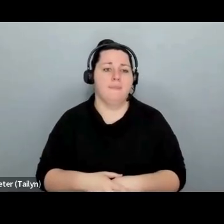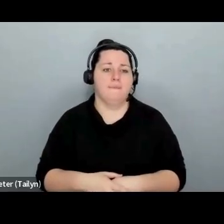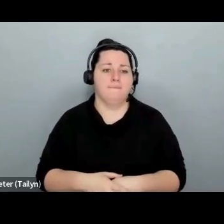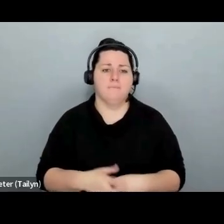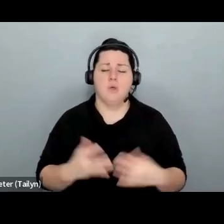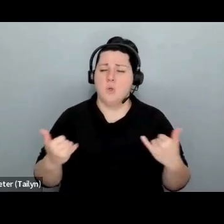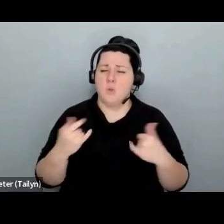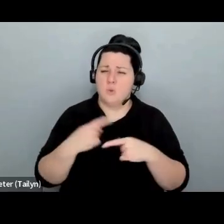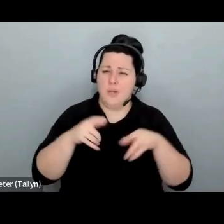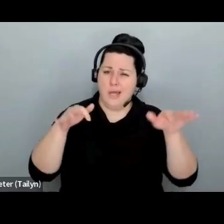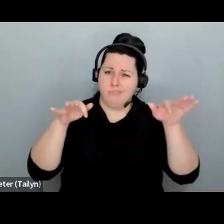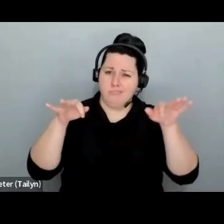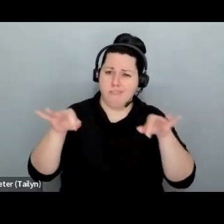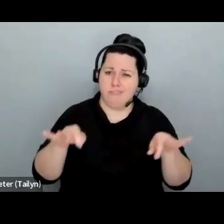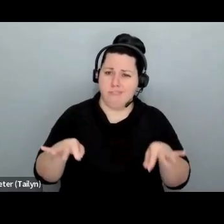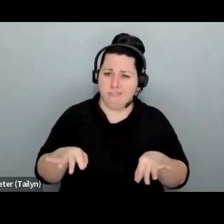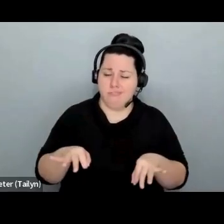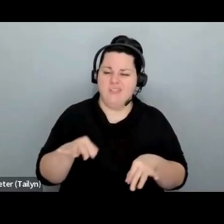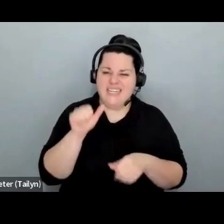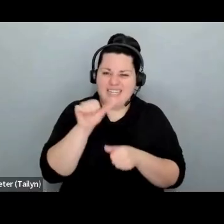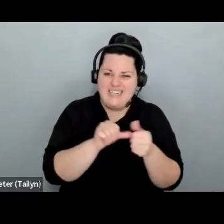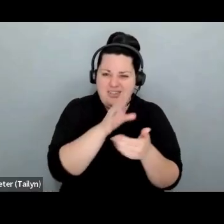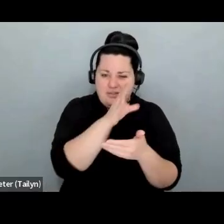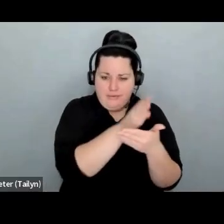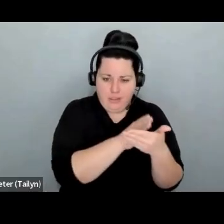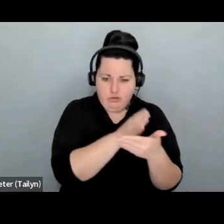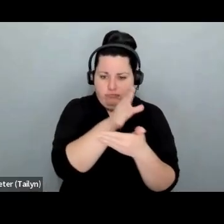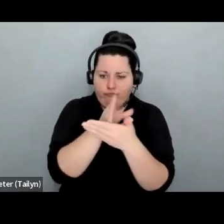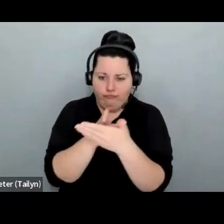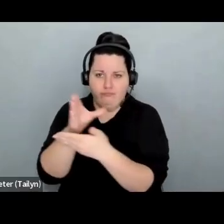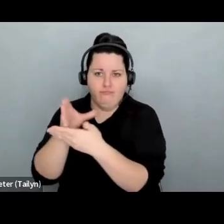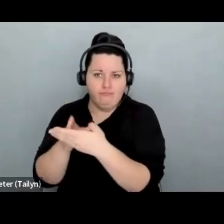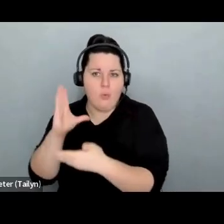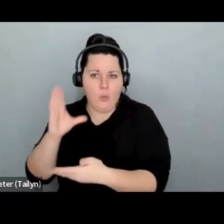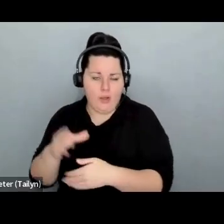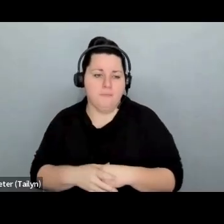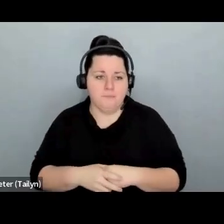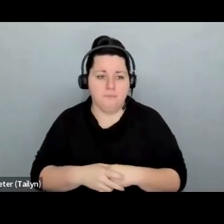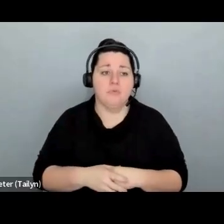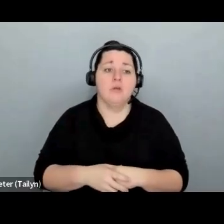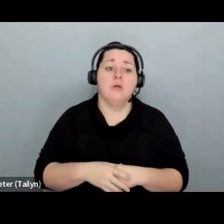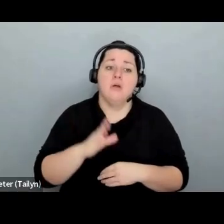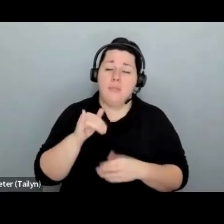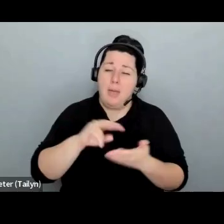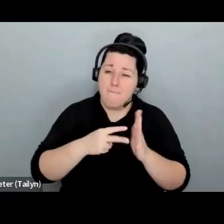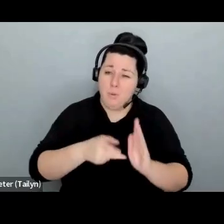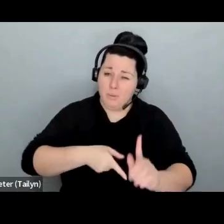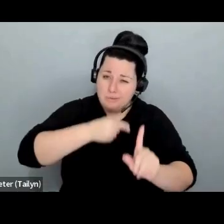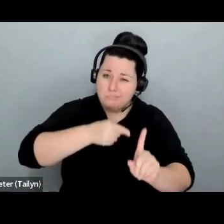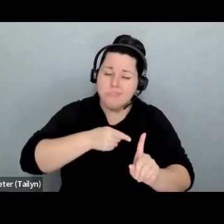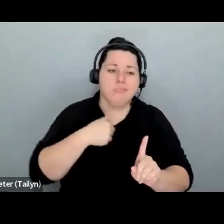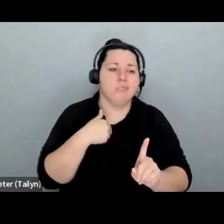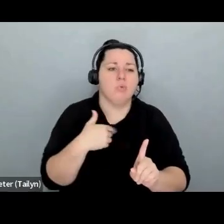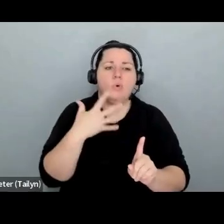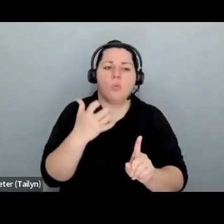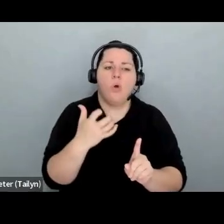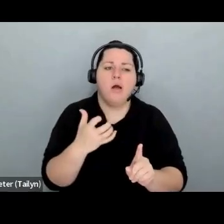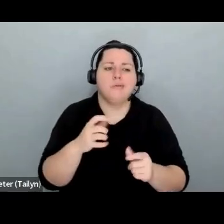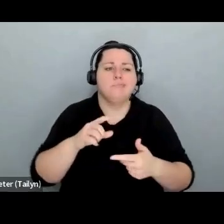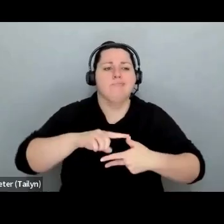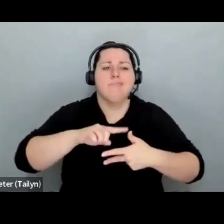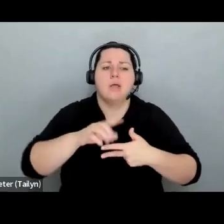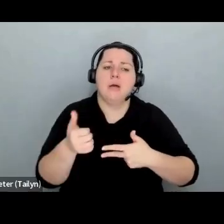Today, we will be reviewing each section of this rule. The purpose of this overview is to provide school